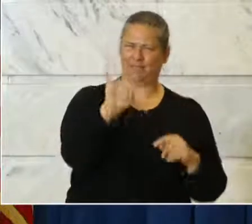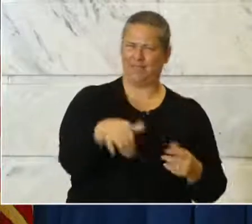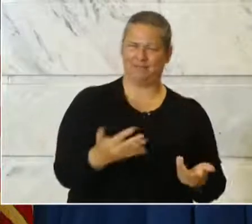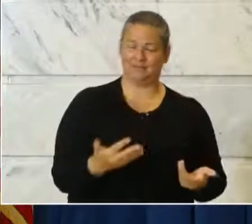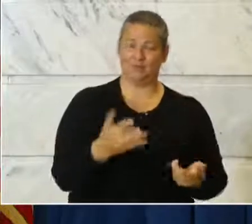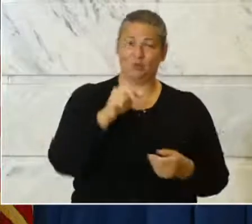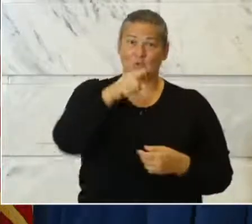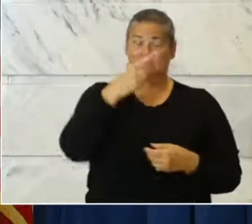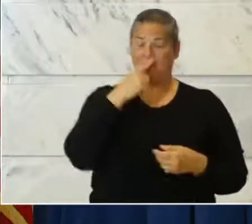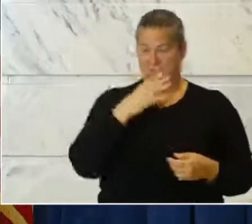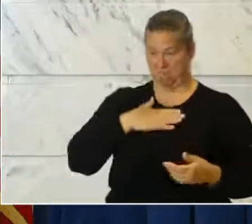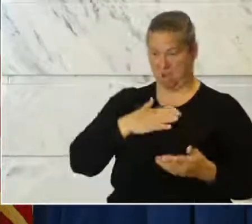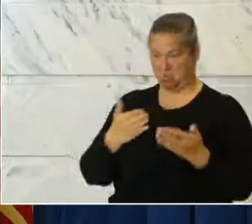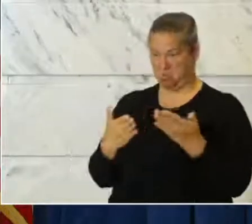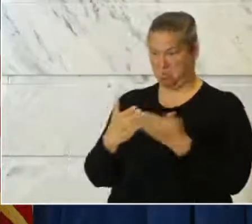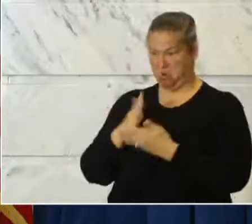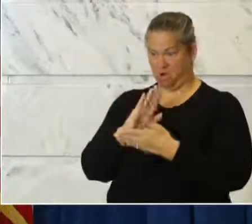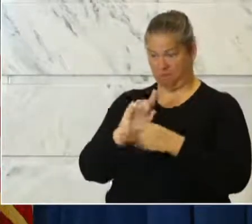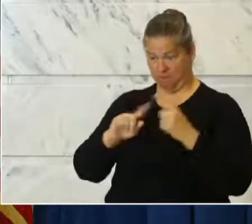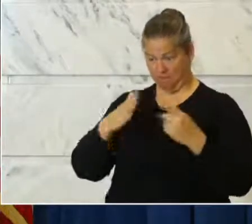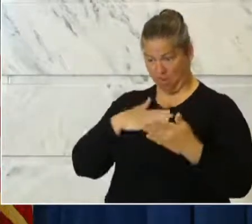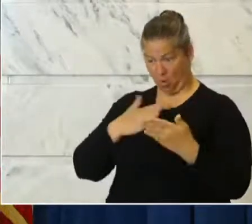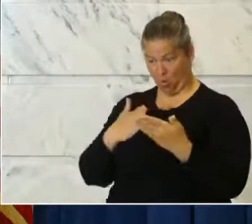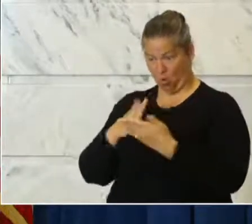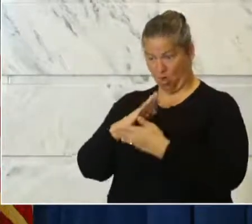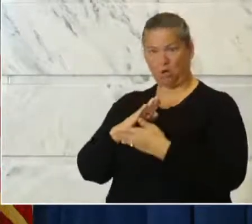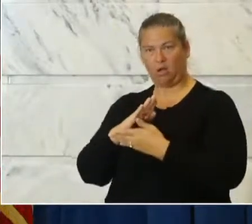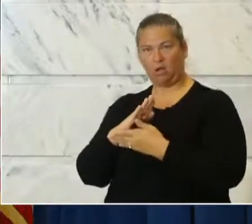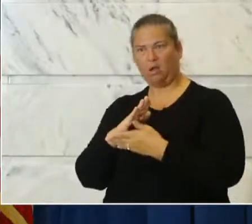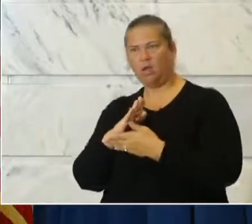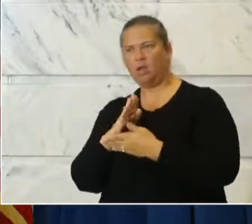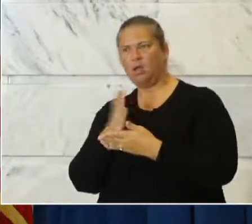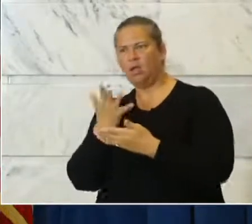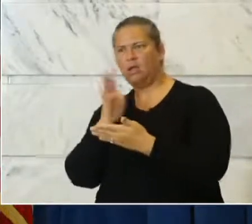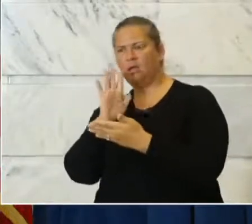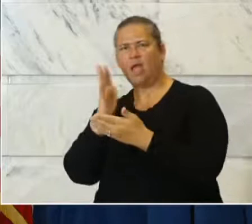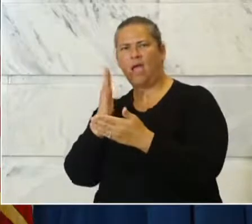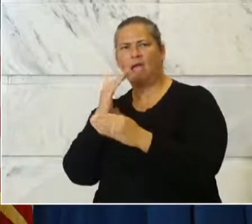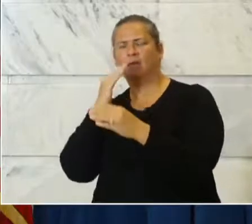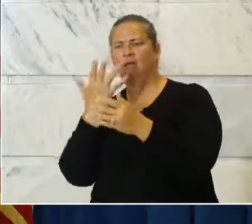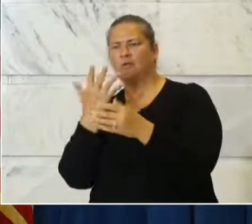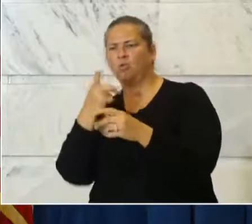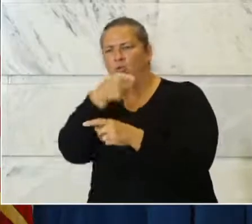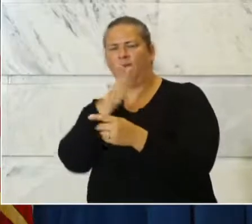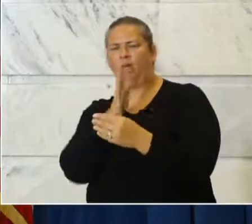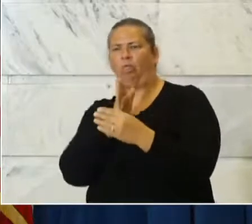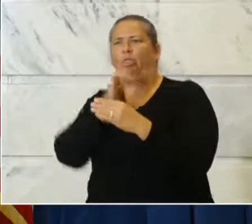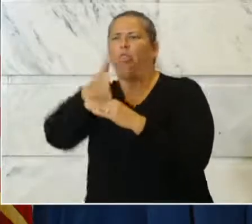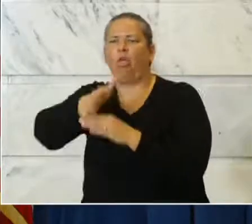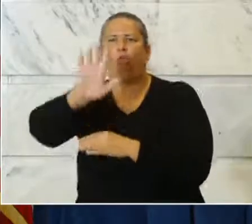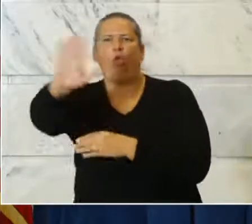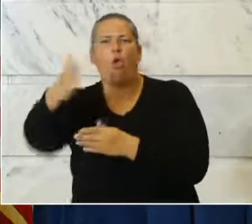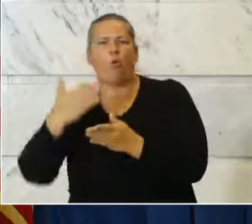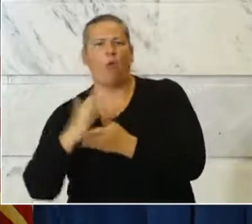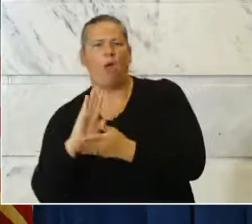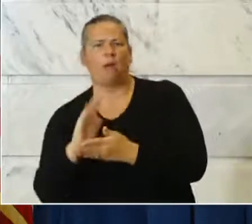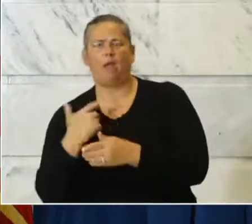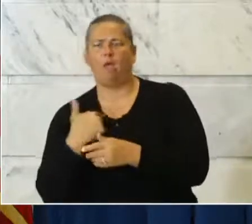rights then put other people in harm's way, that's when the law says that they end and other people's rights